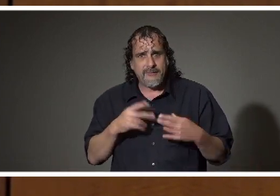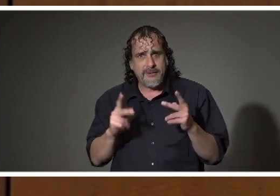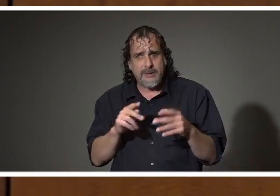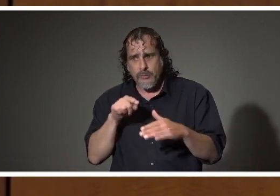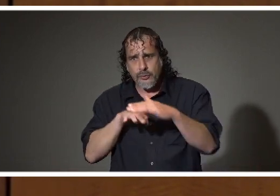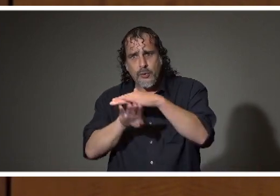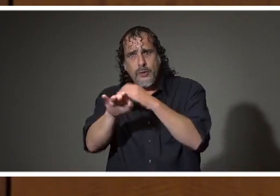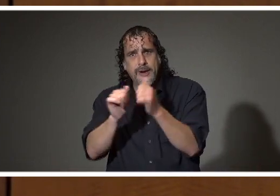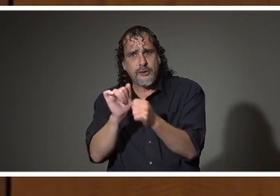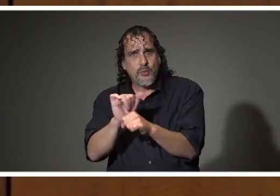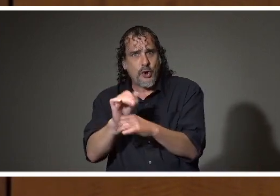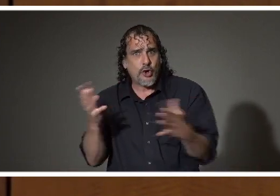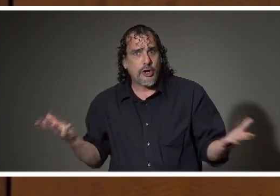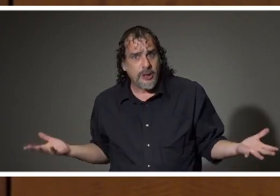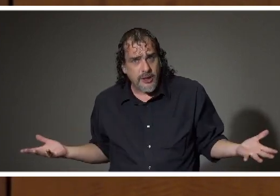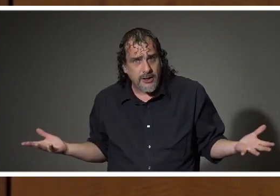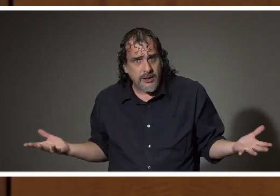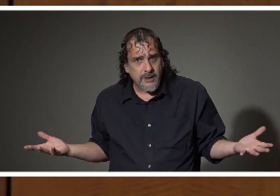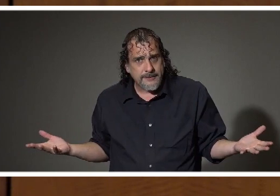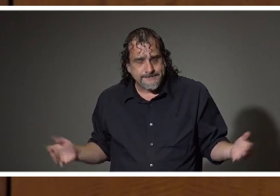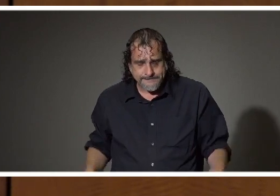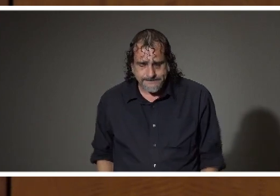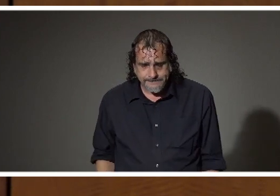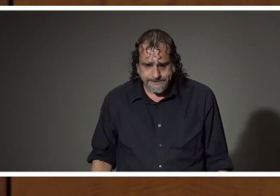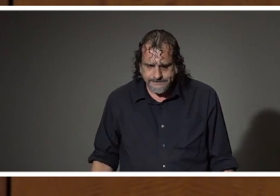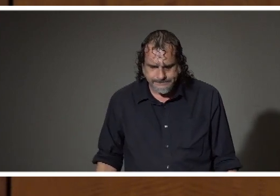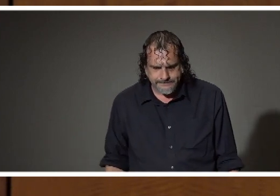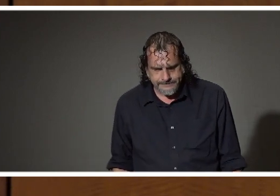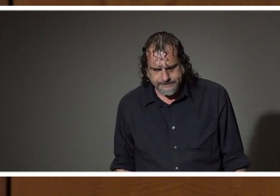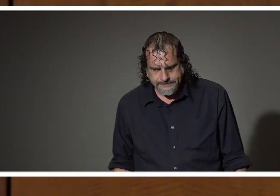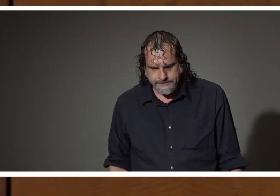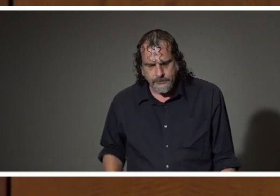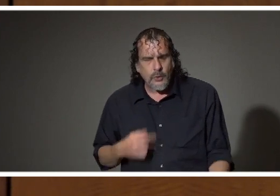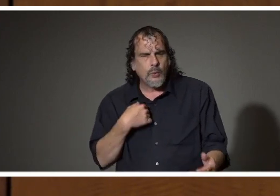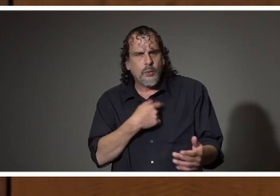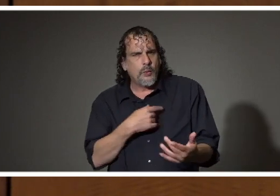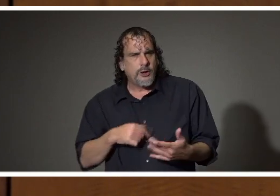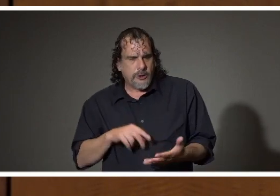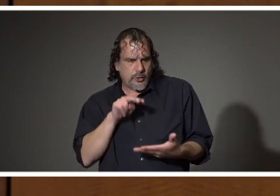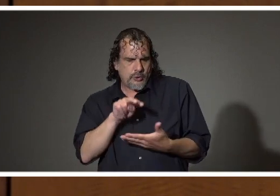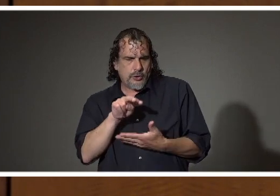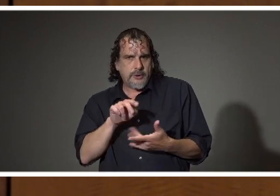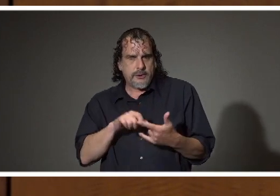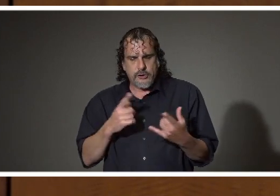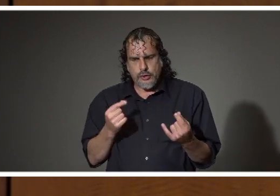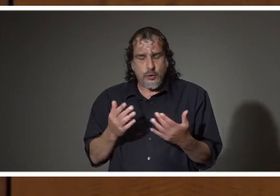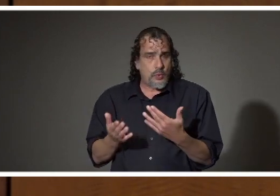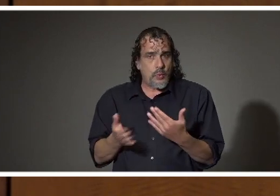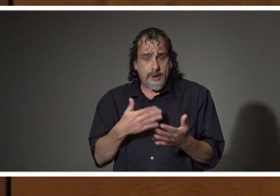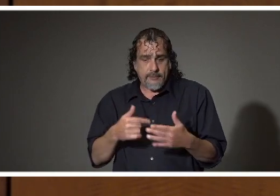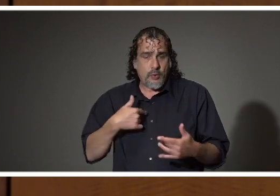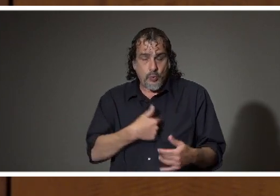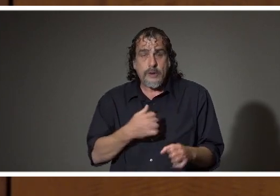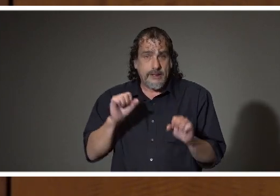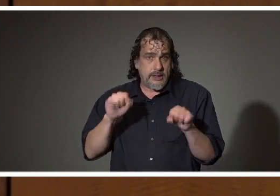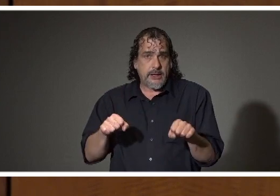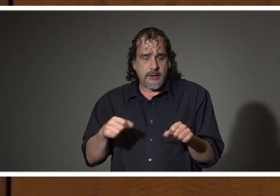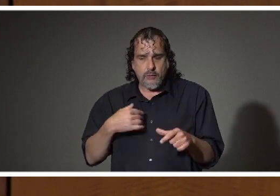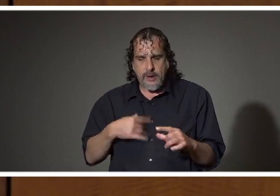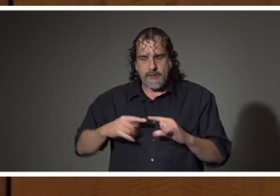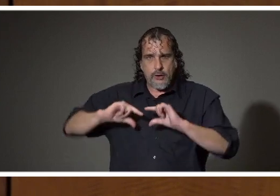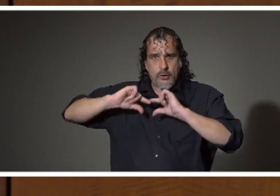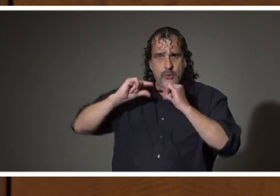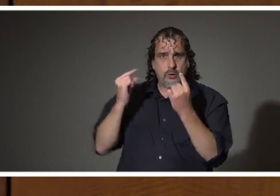open back up. And so, you know, we are looking to do everything we can. We had a group